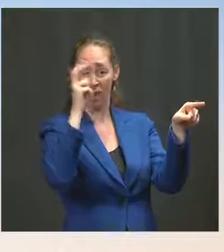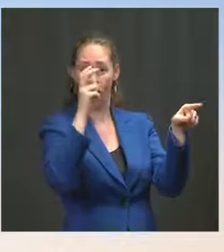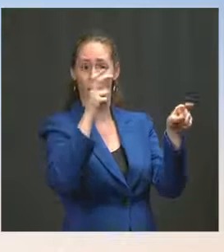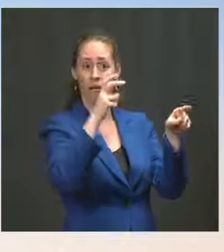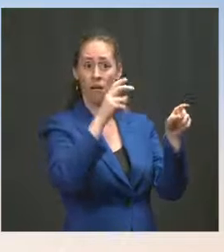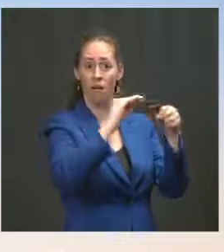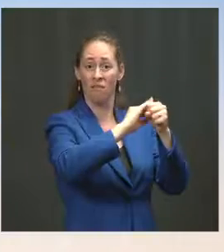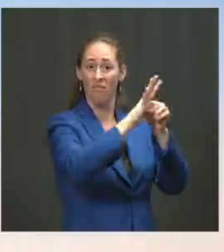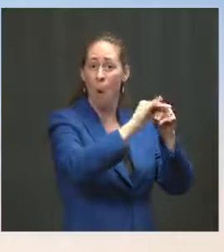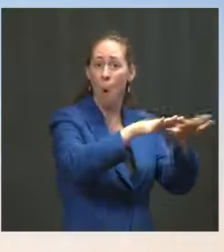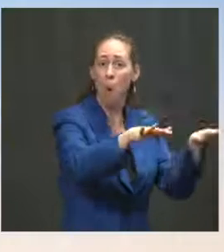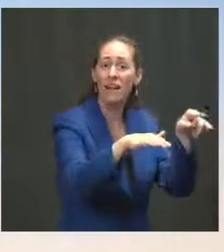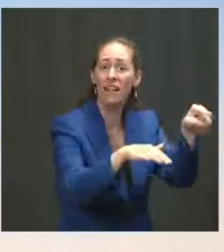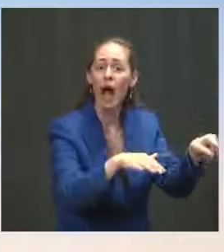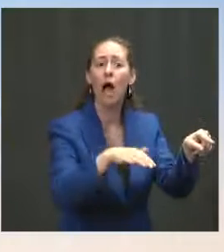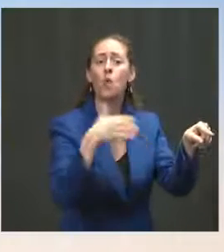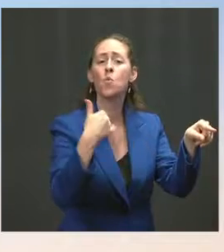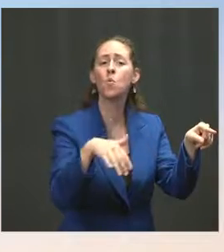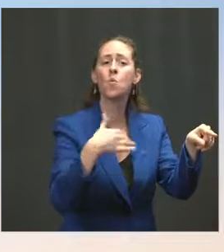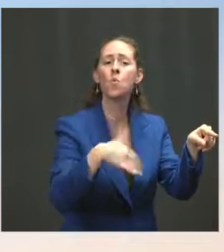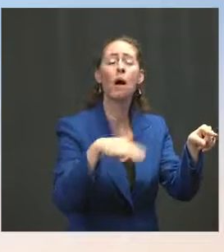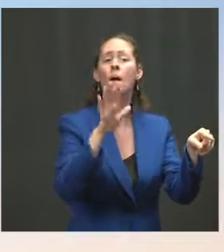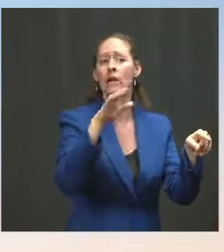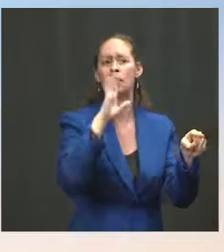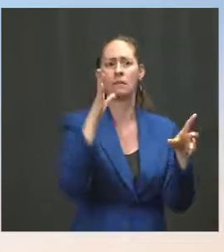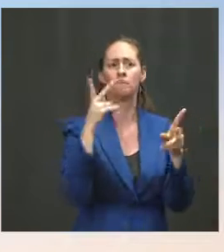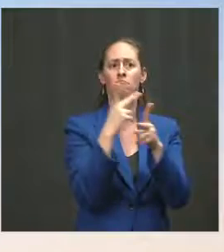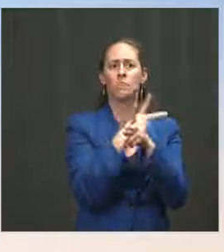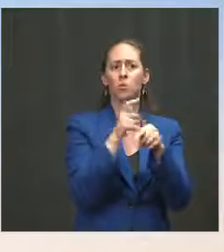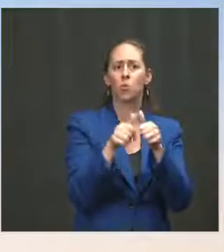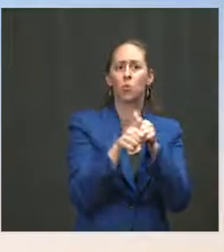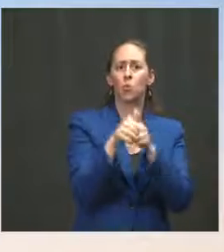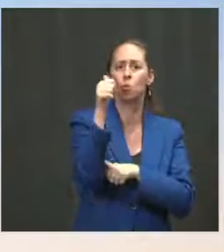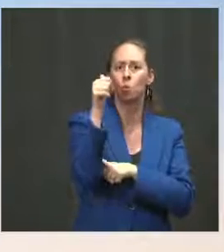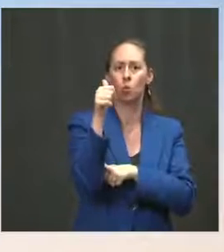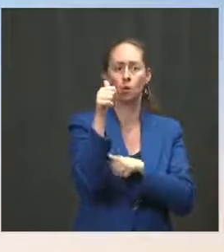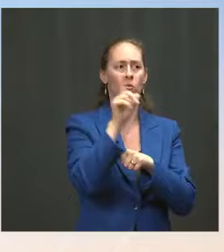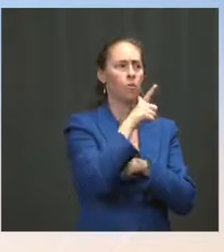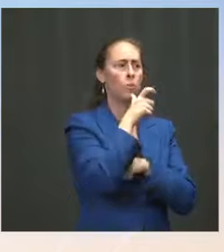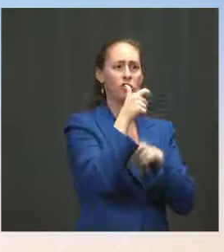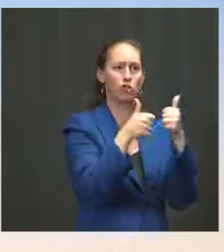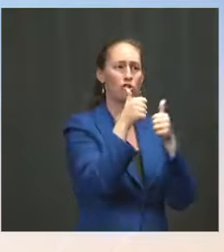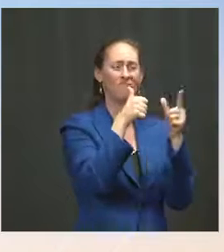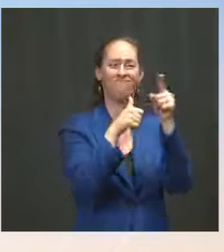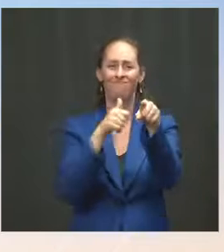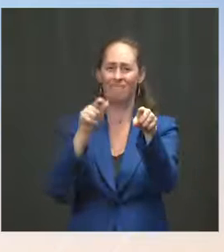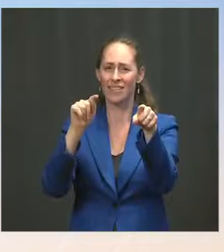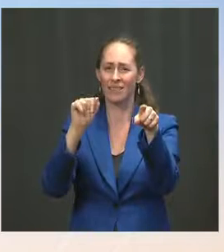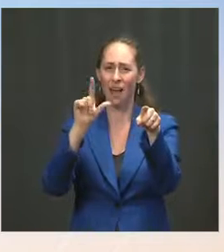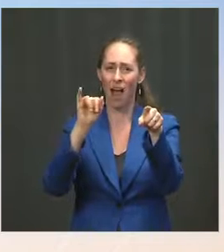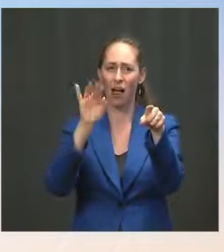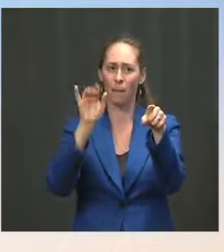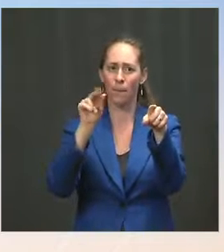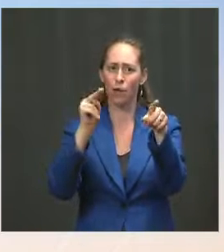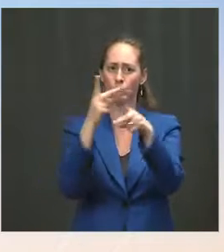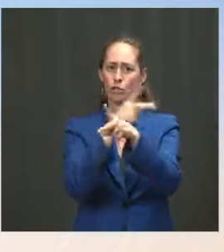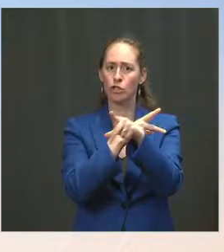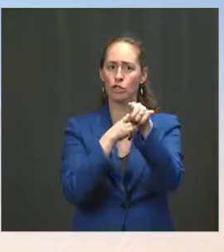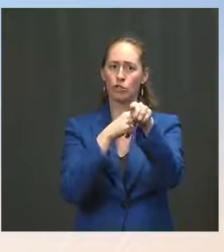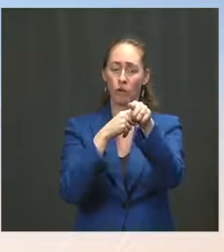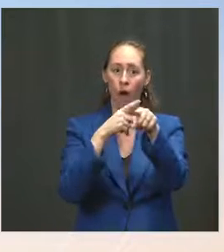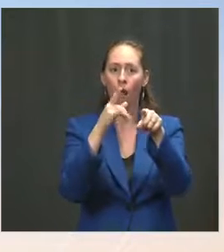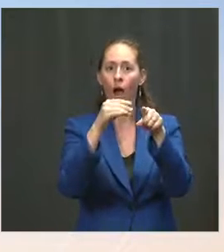the threat has expanded to, over the last several years, to Northern Africa and other parts of the world. So certainly our counterterrorism